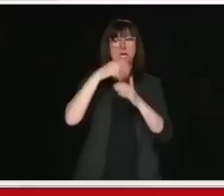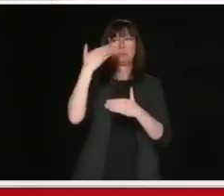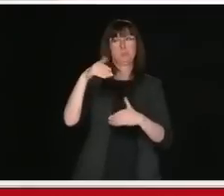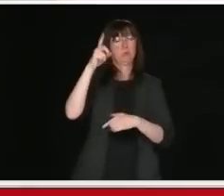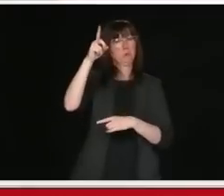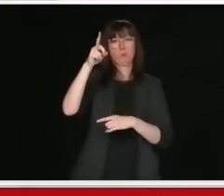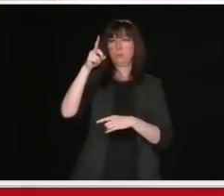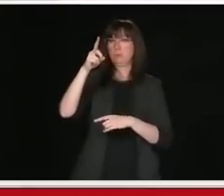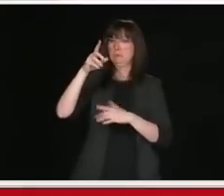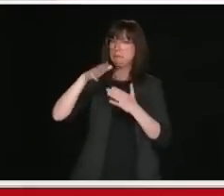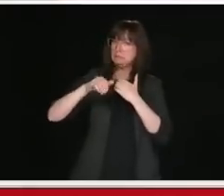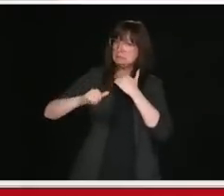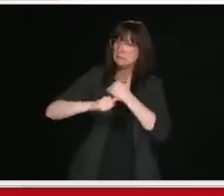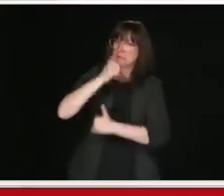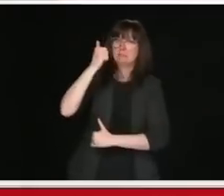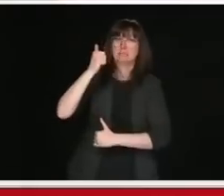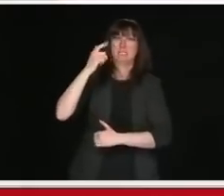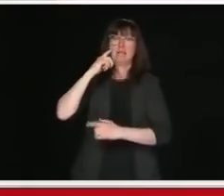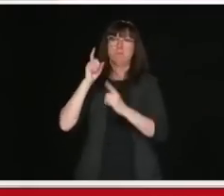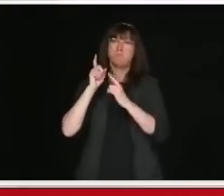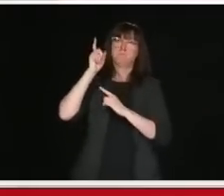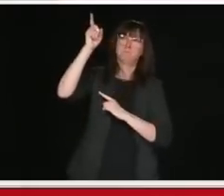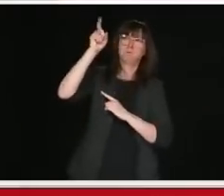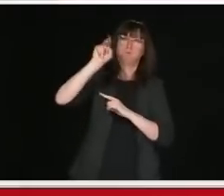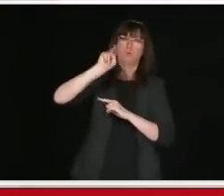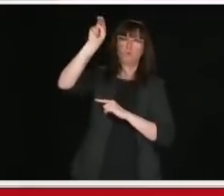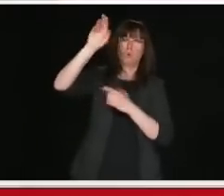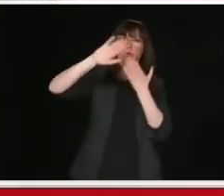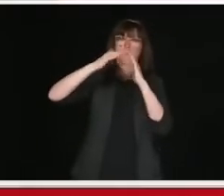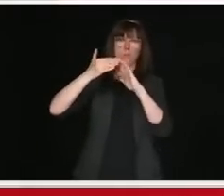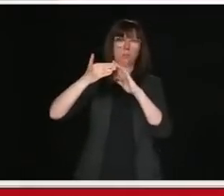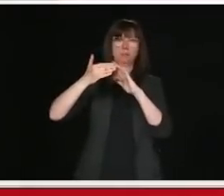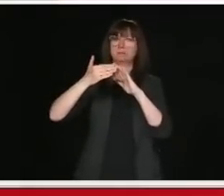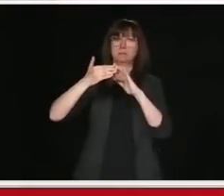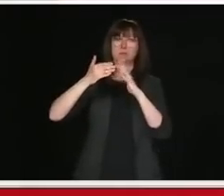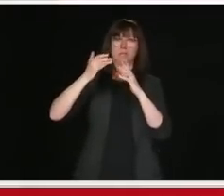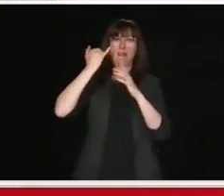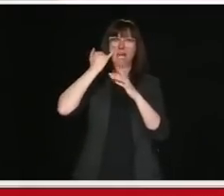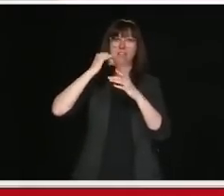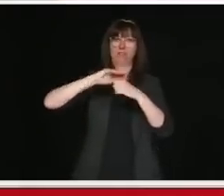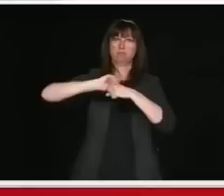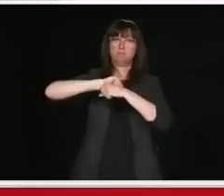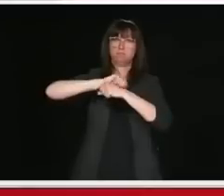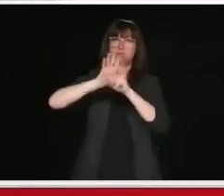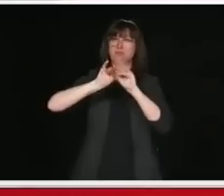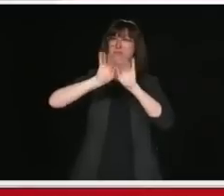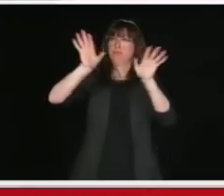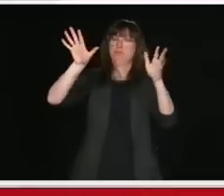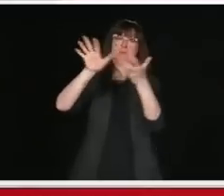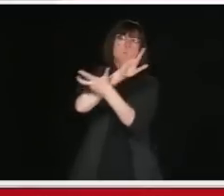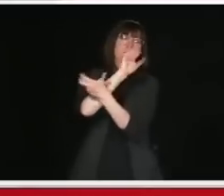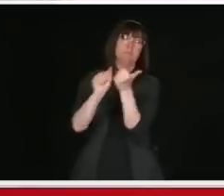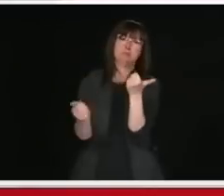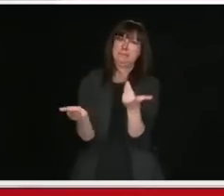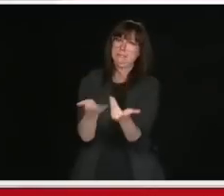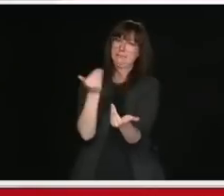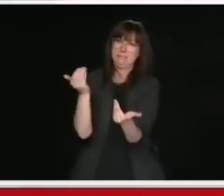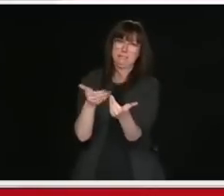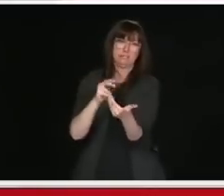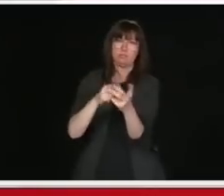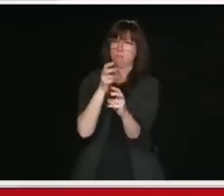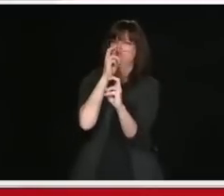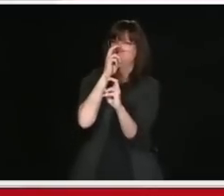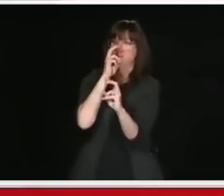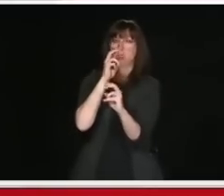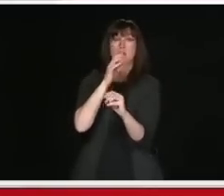northern populations to an infectious disease like this one. Every different province is looking at what measures it needs to take,